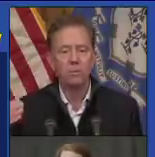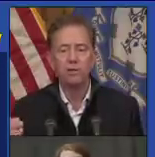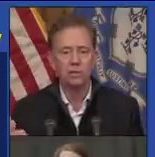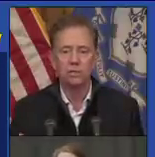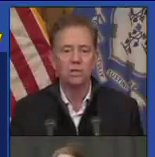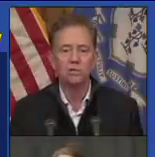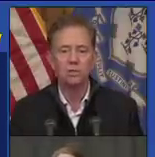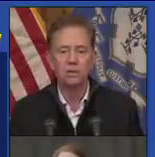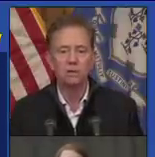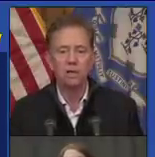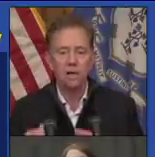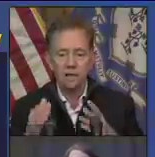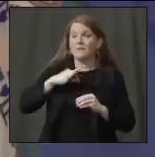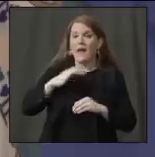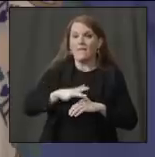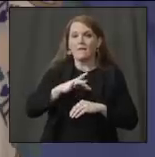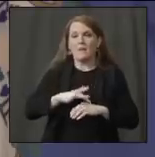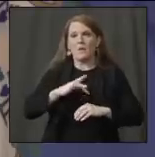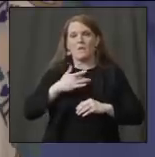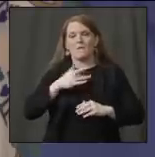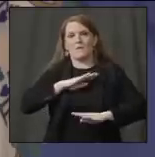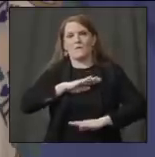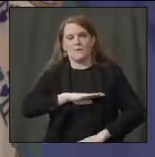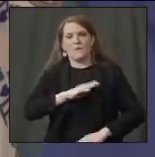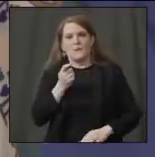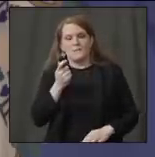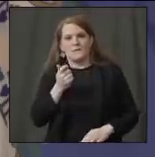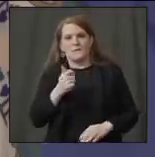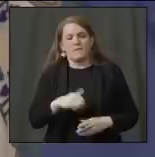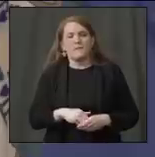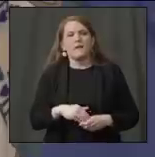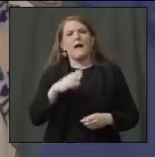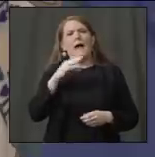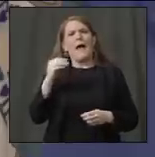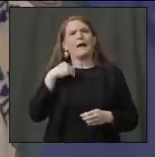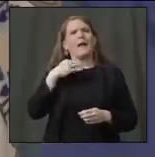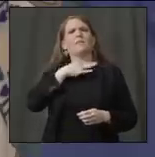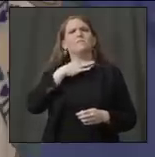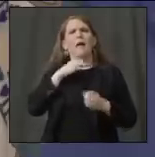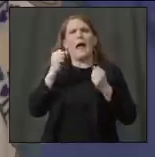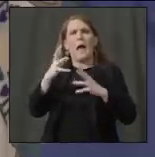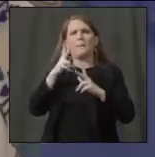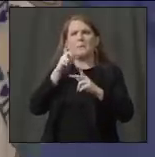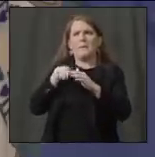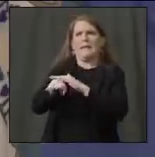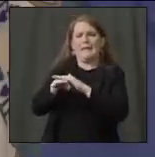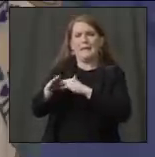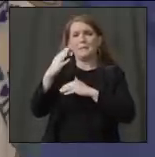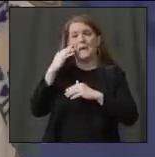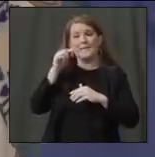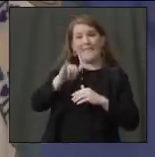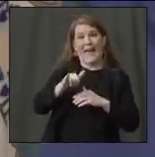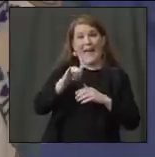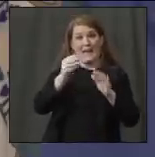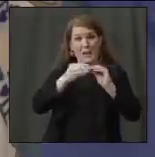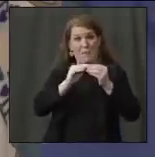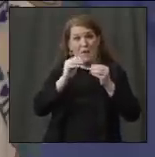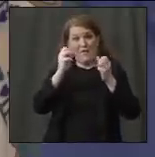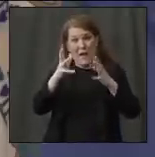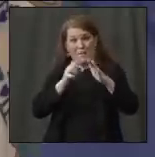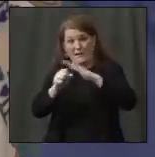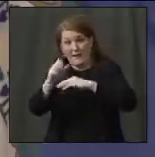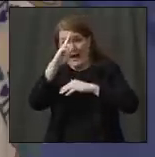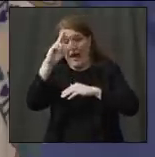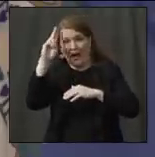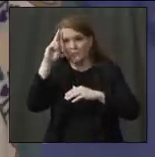about admissions because a lot of these hospitalization numbers sort of reflect not just how many people are going in, but how many are going out. And yet